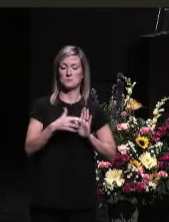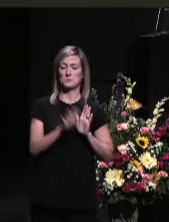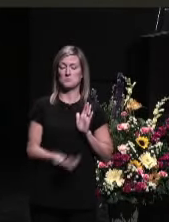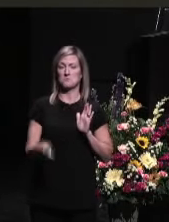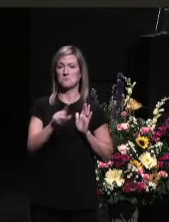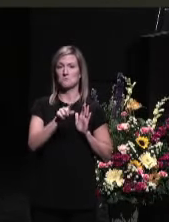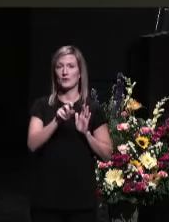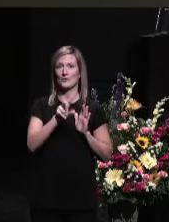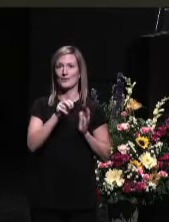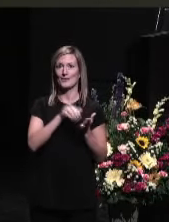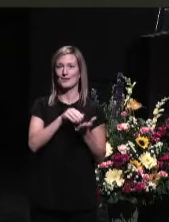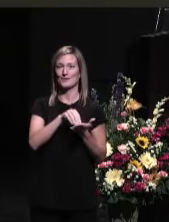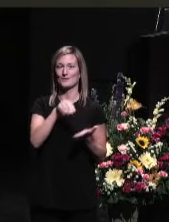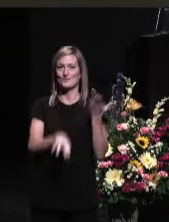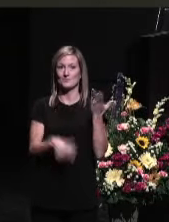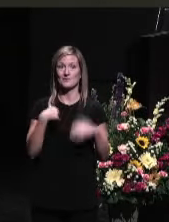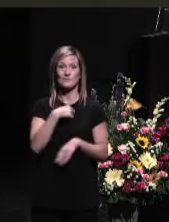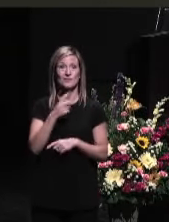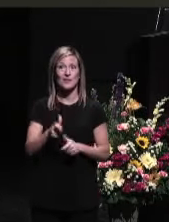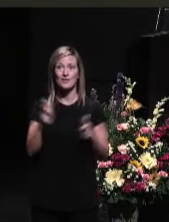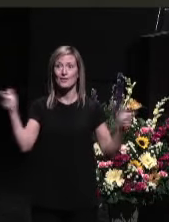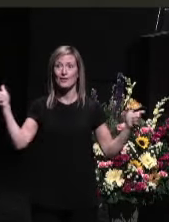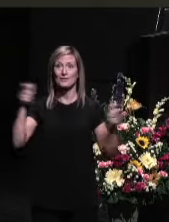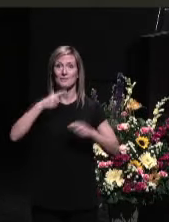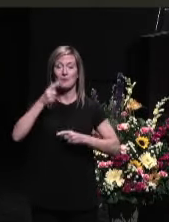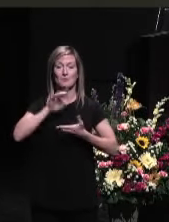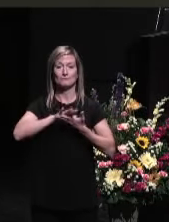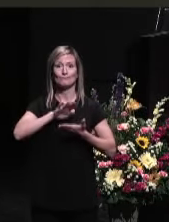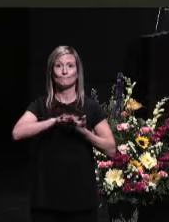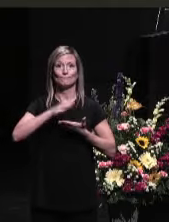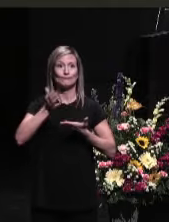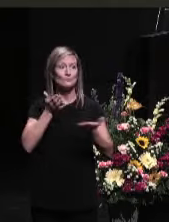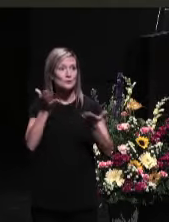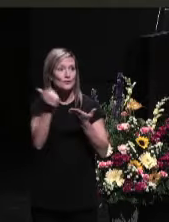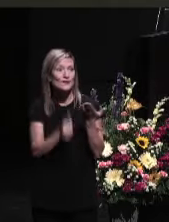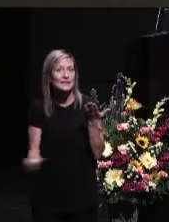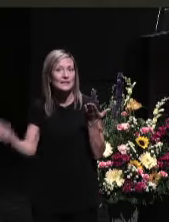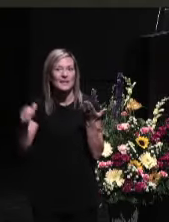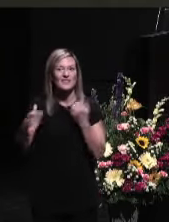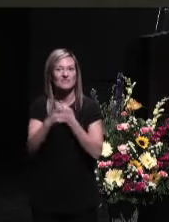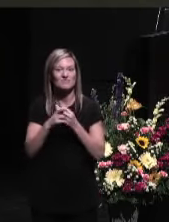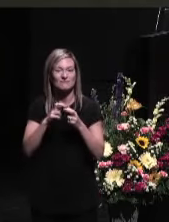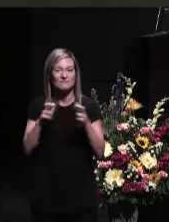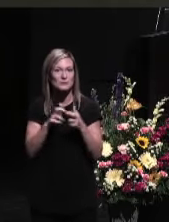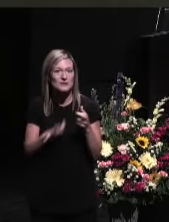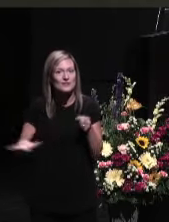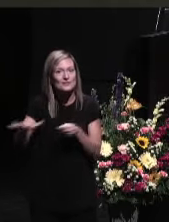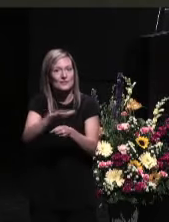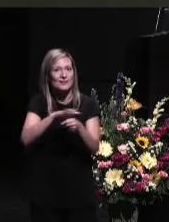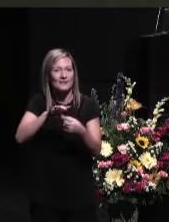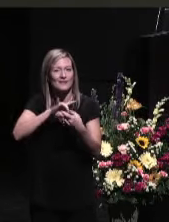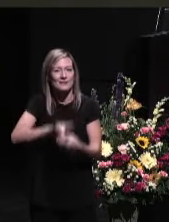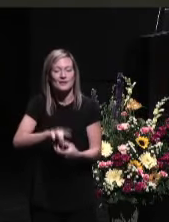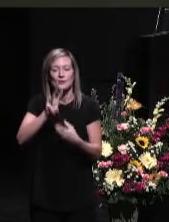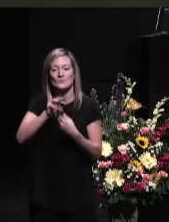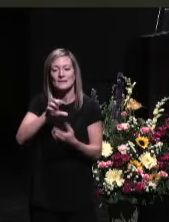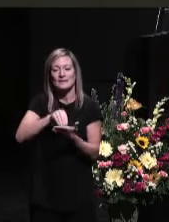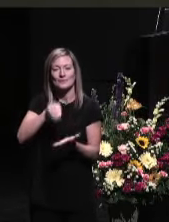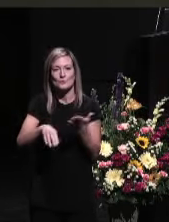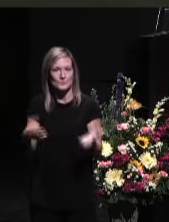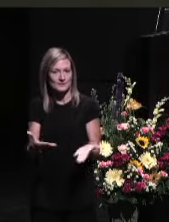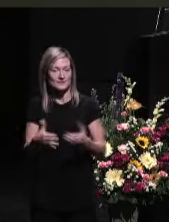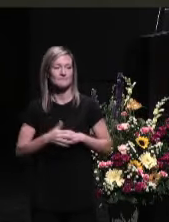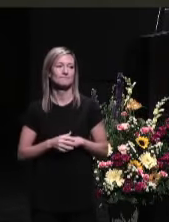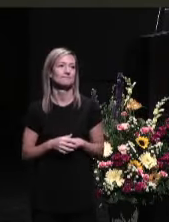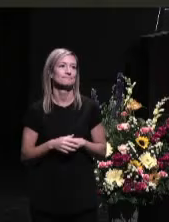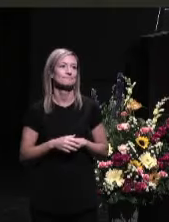130,000 students. We're the largest publics of our kind serving any region to in terms of the Wisconsin students. We